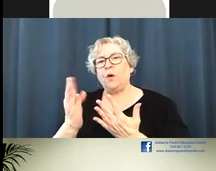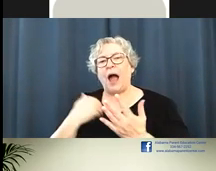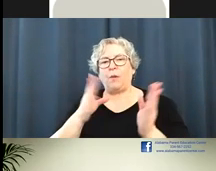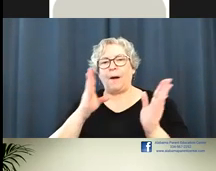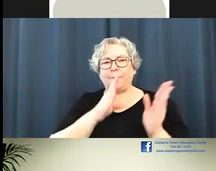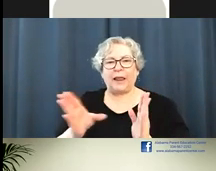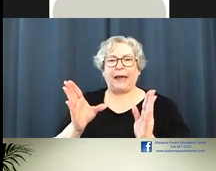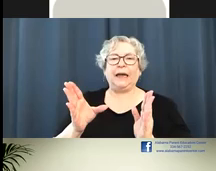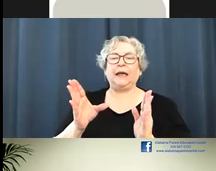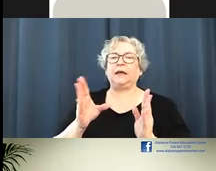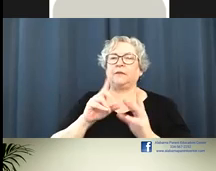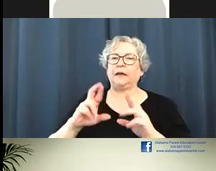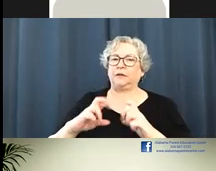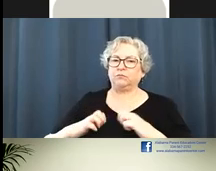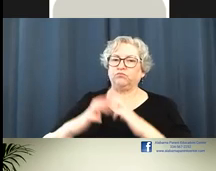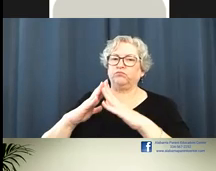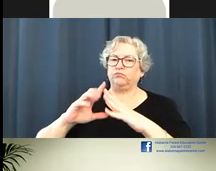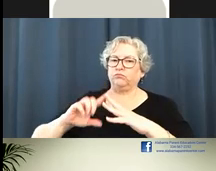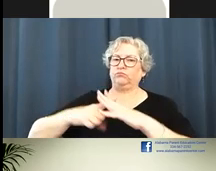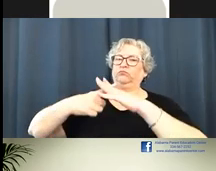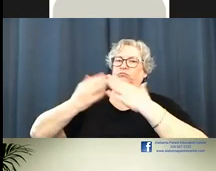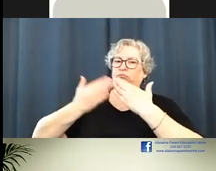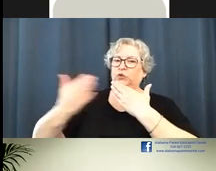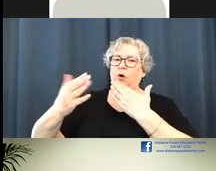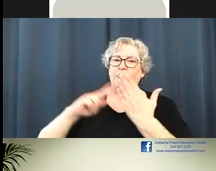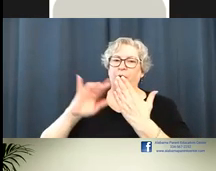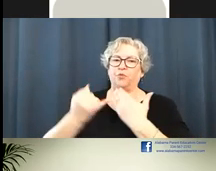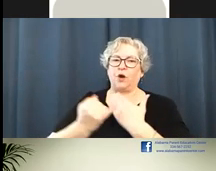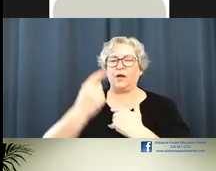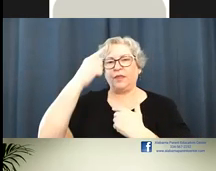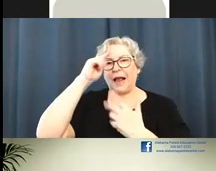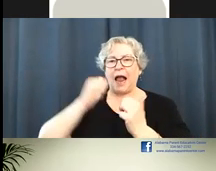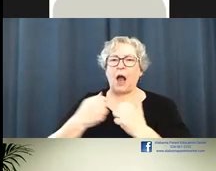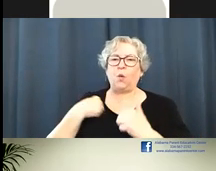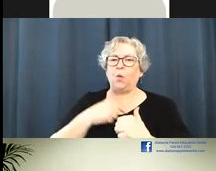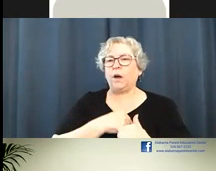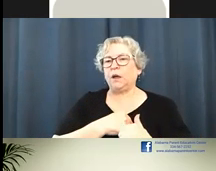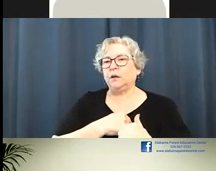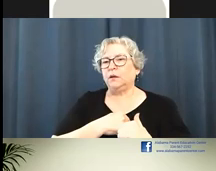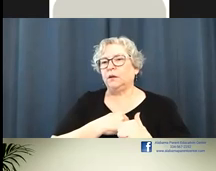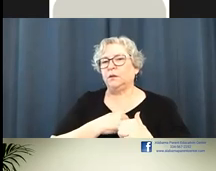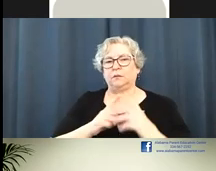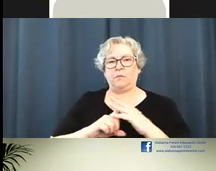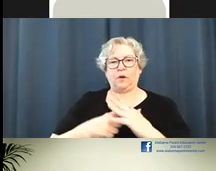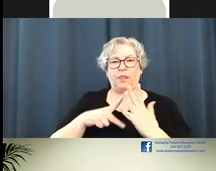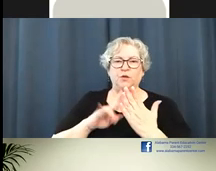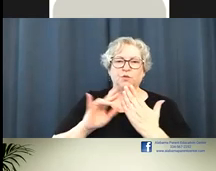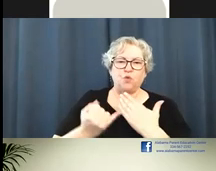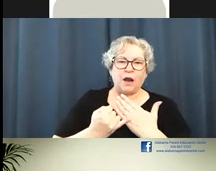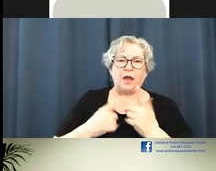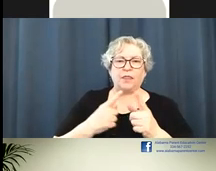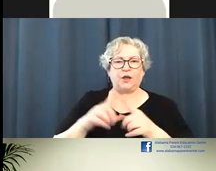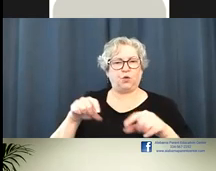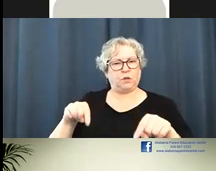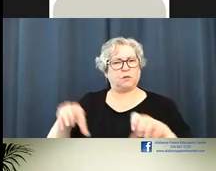getting ready to launch the project, and in terms of thinking about how we begin this project and do this